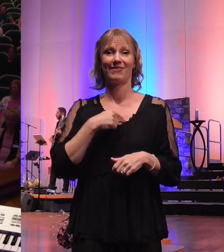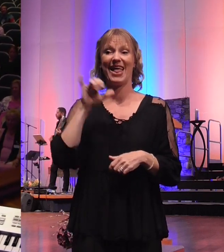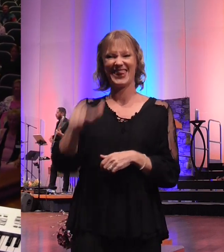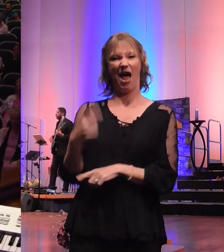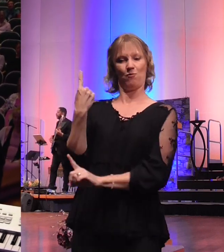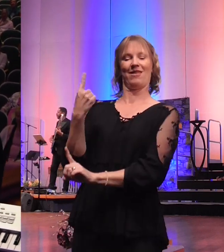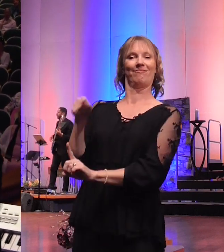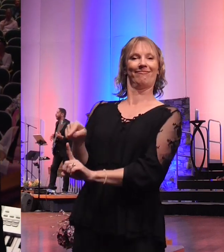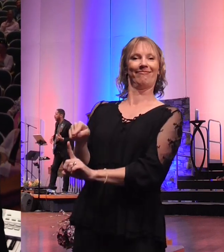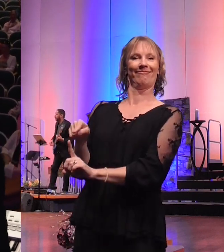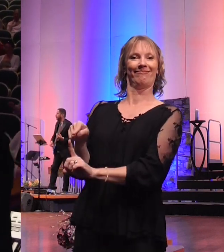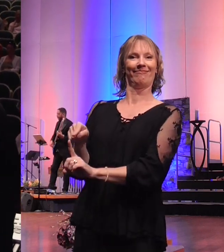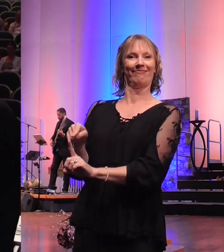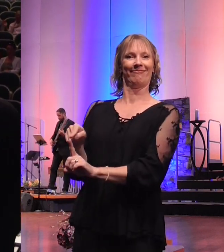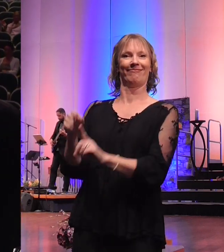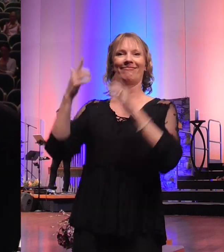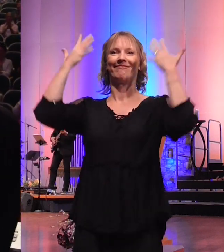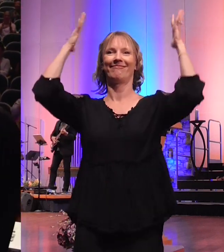That one.